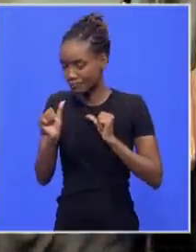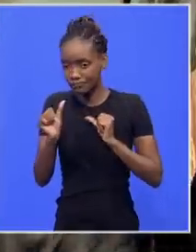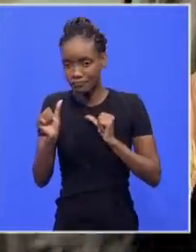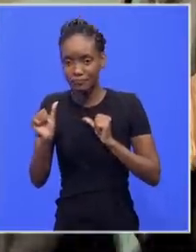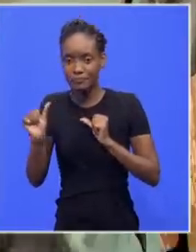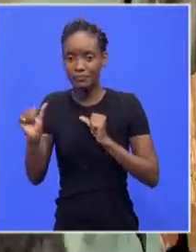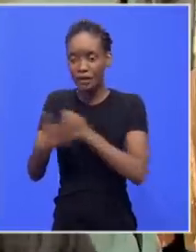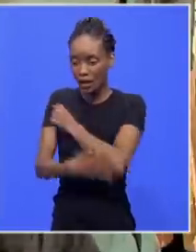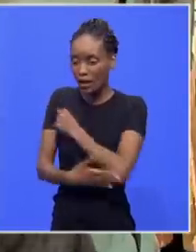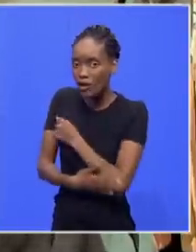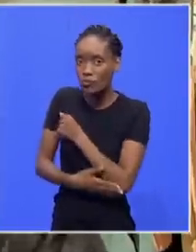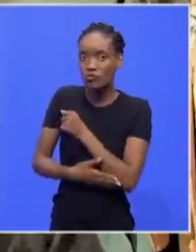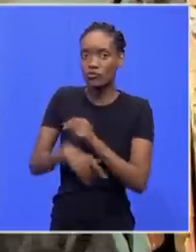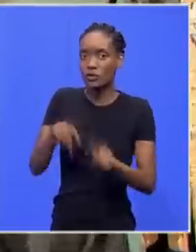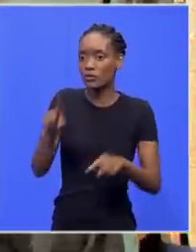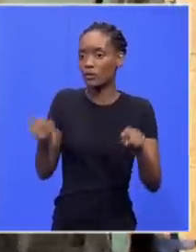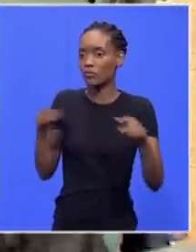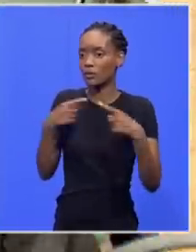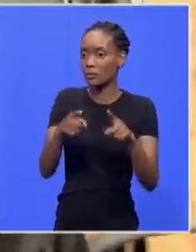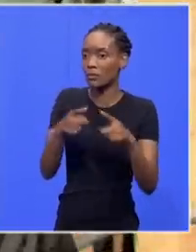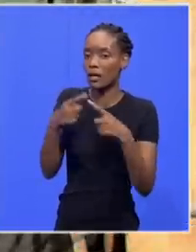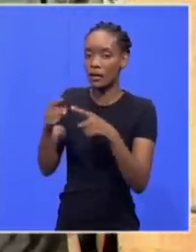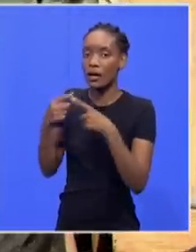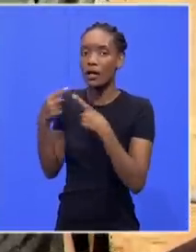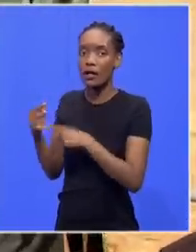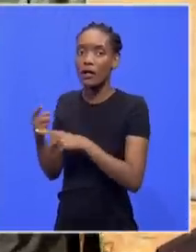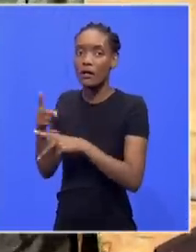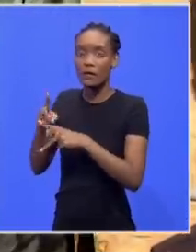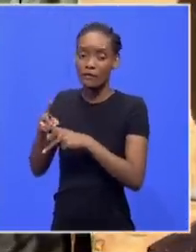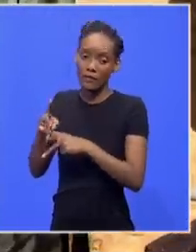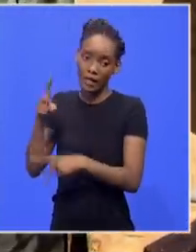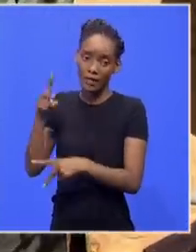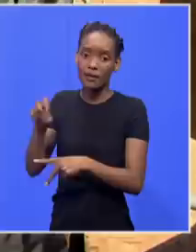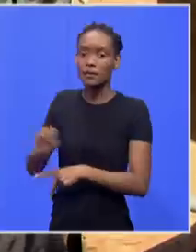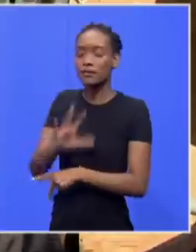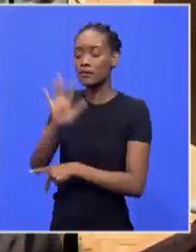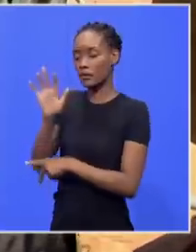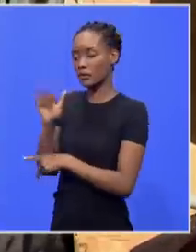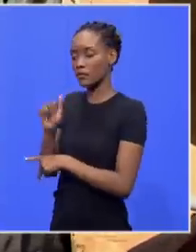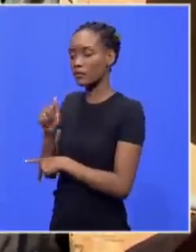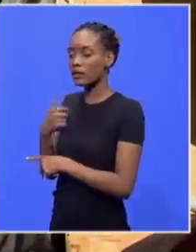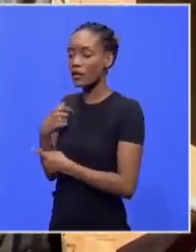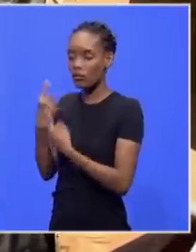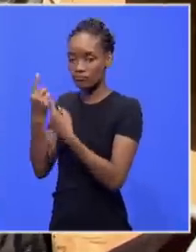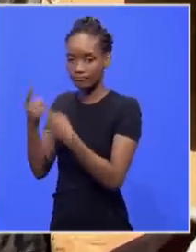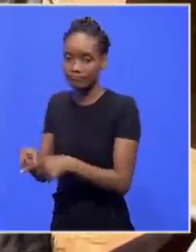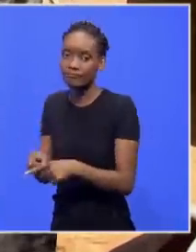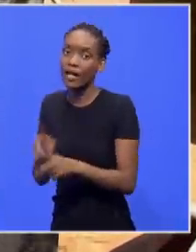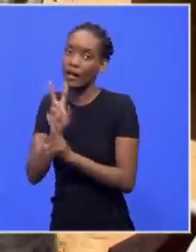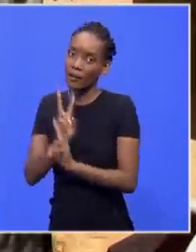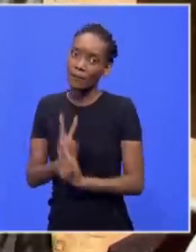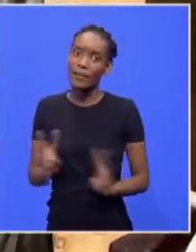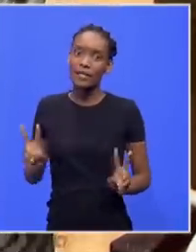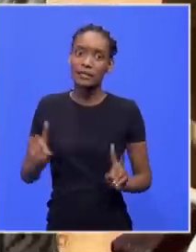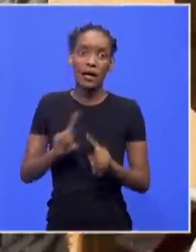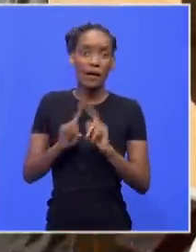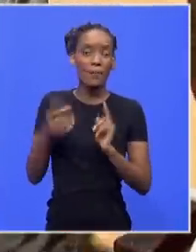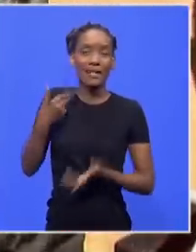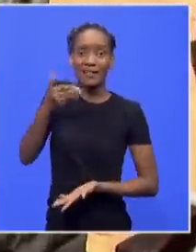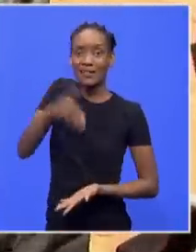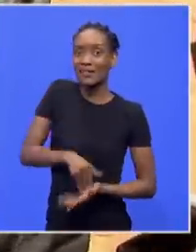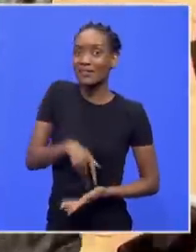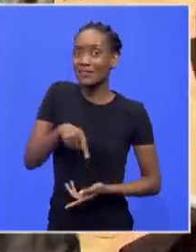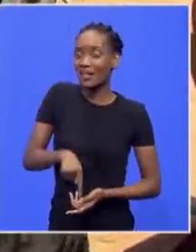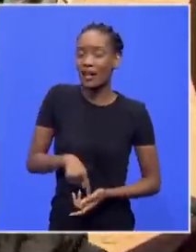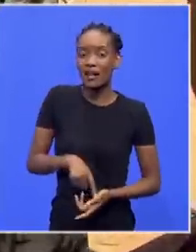different country until when I say, let me go and stay in South Africa the way I can get the peace. But I reaching here is